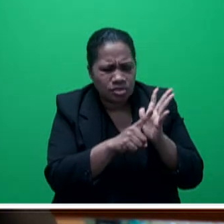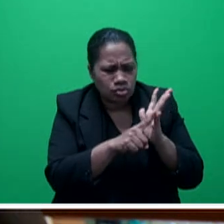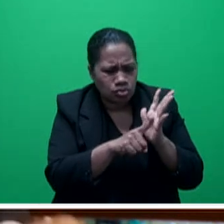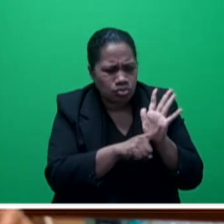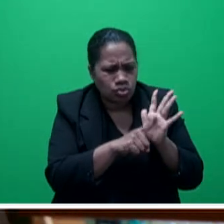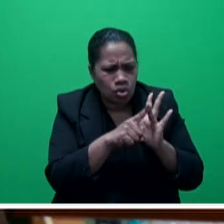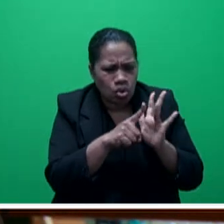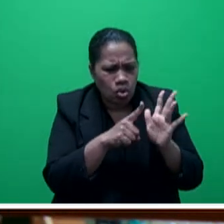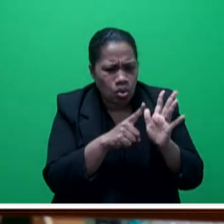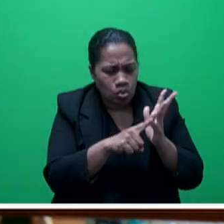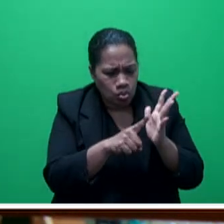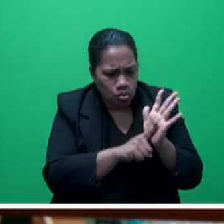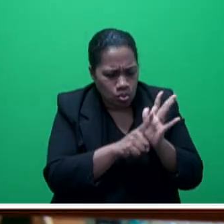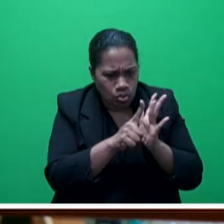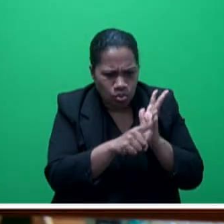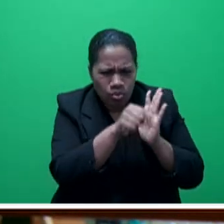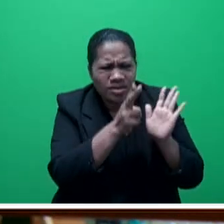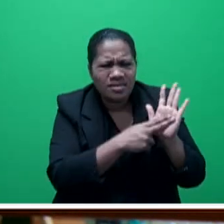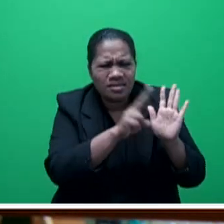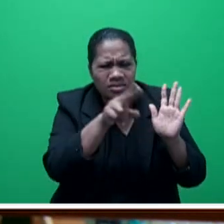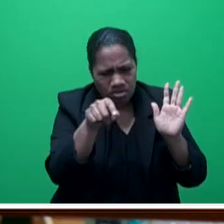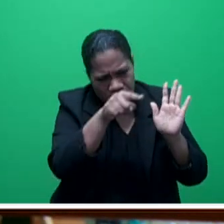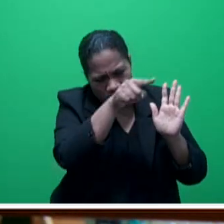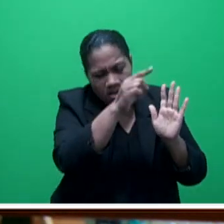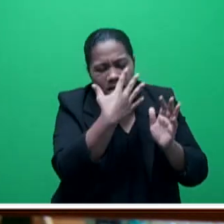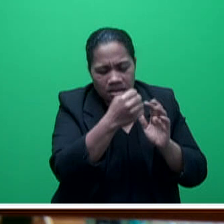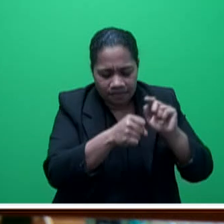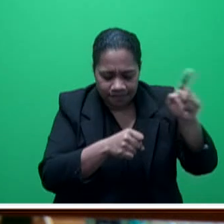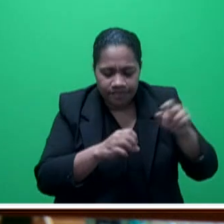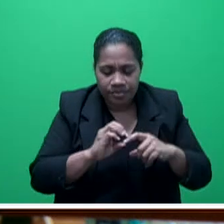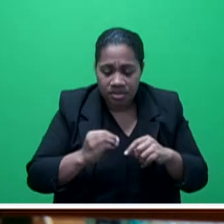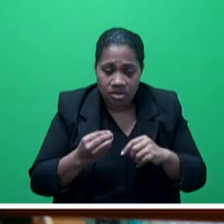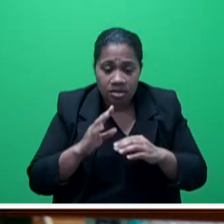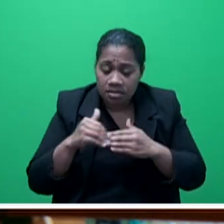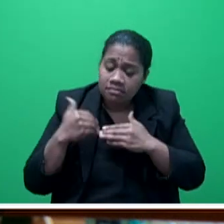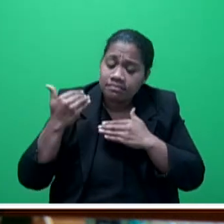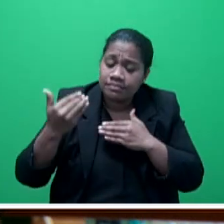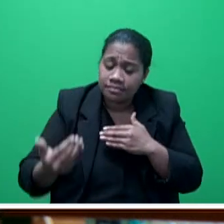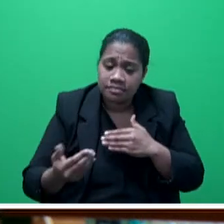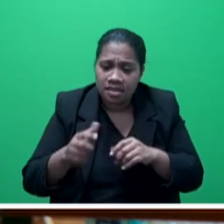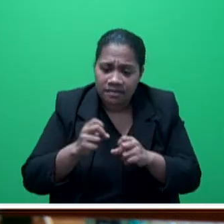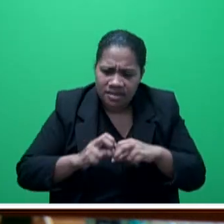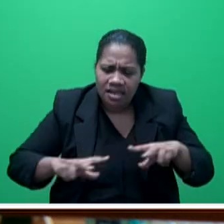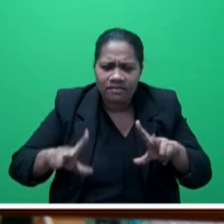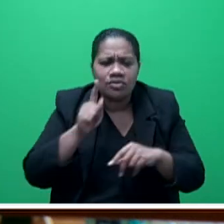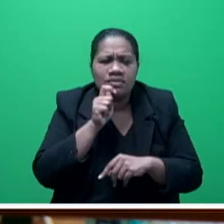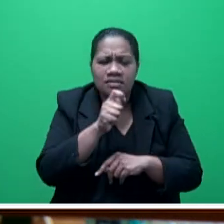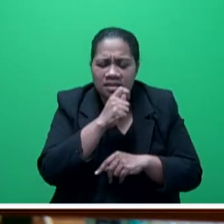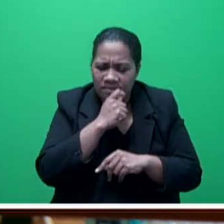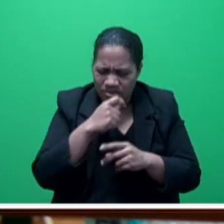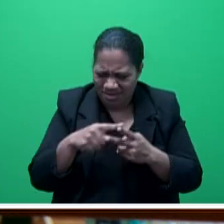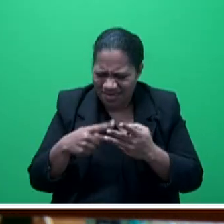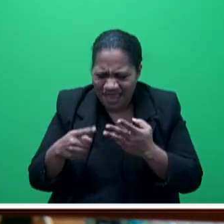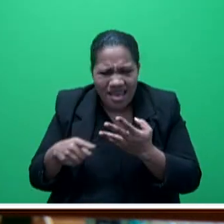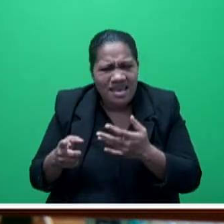will be established in Vitilevu, Vanualevu, and Taviuni during the next financial year. The many sites will be used